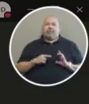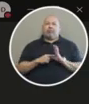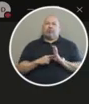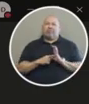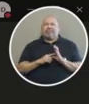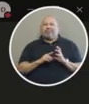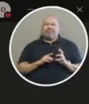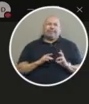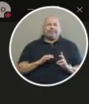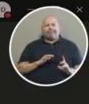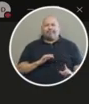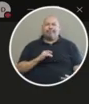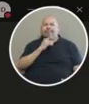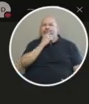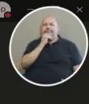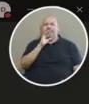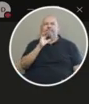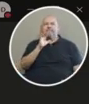presumptive